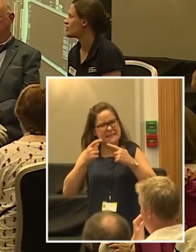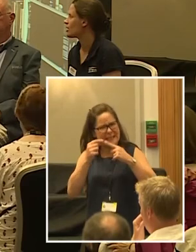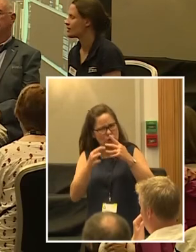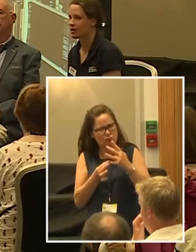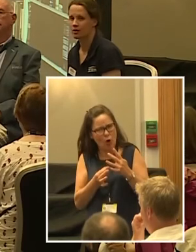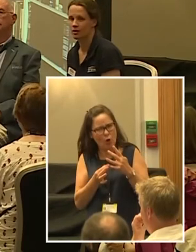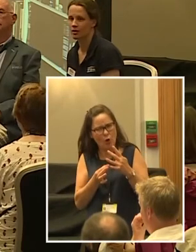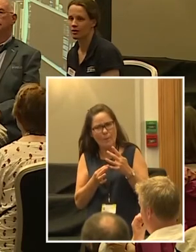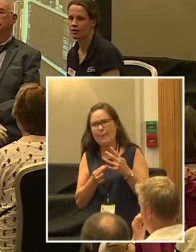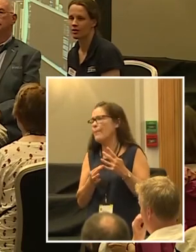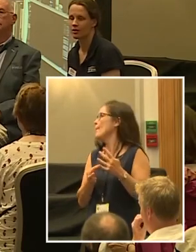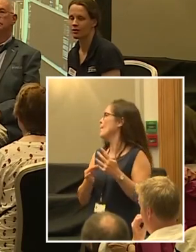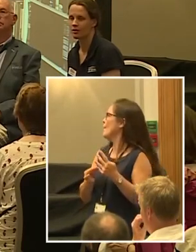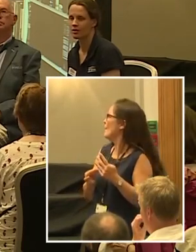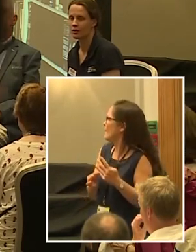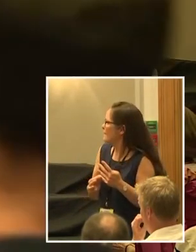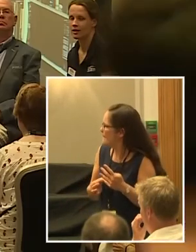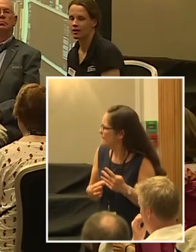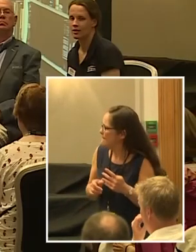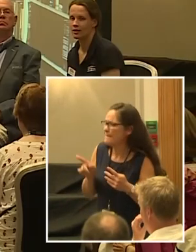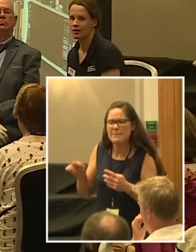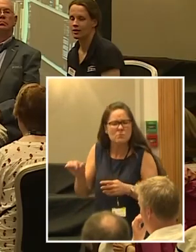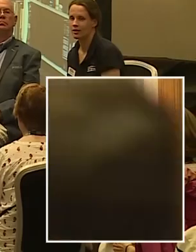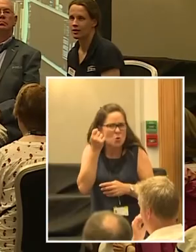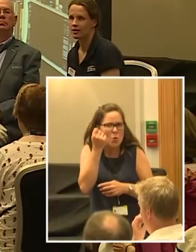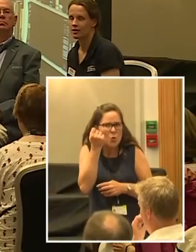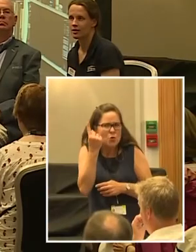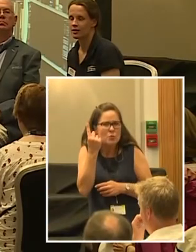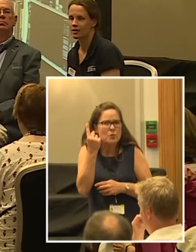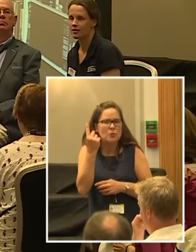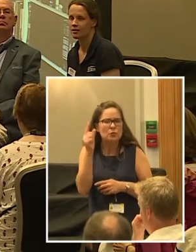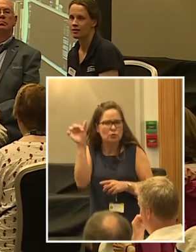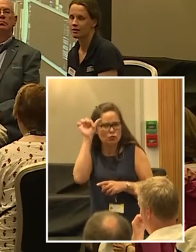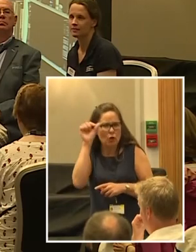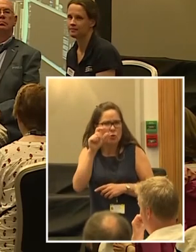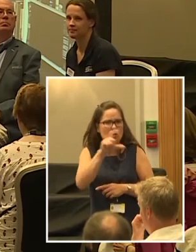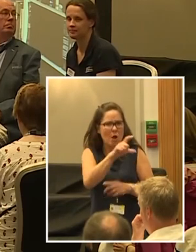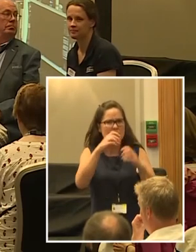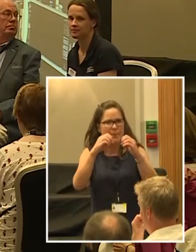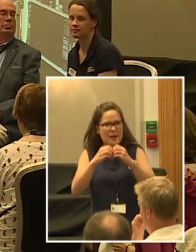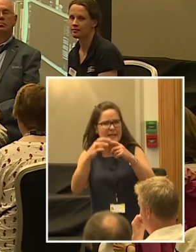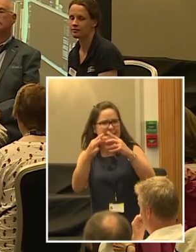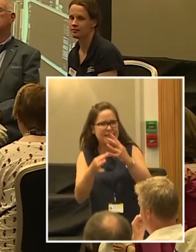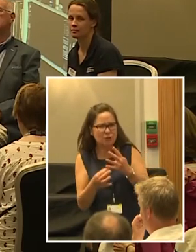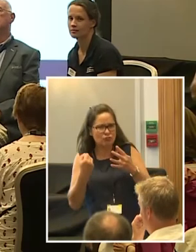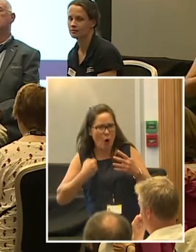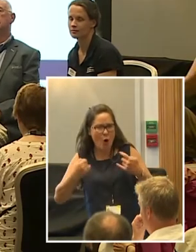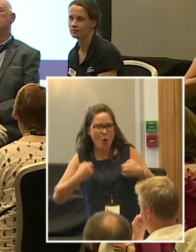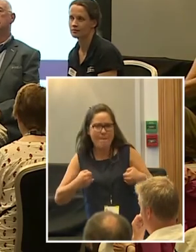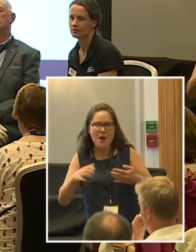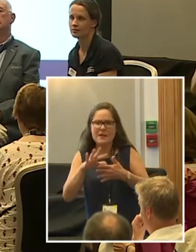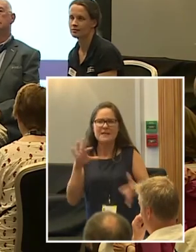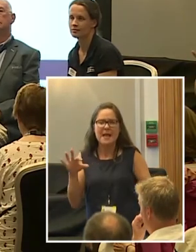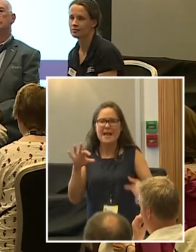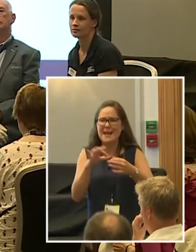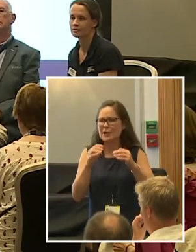room understand the word of Charles Bonnet, which is a syndrome that's associated with very poor vision of